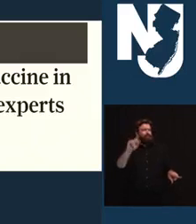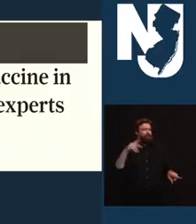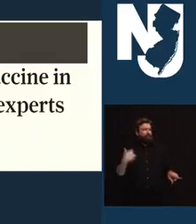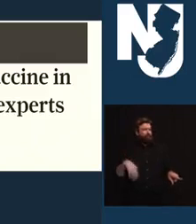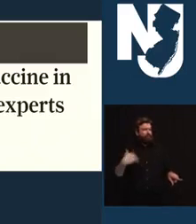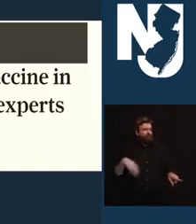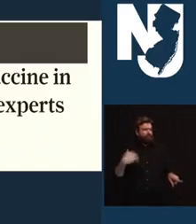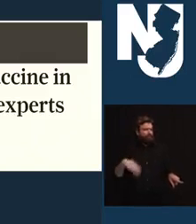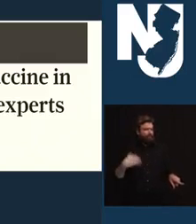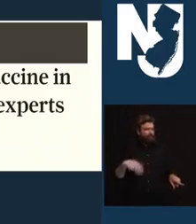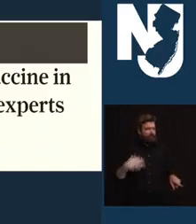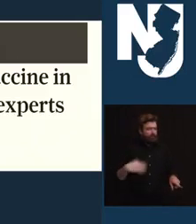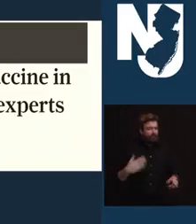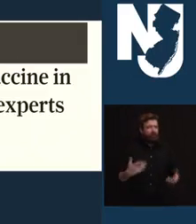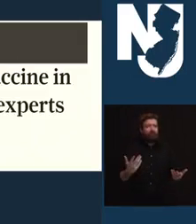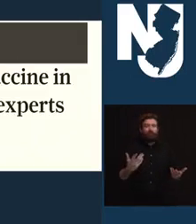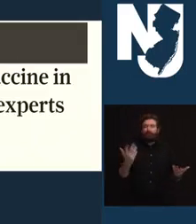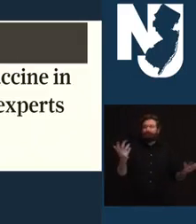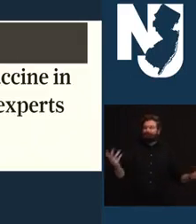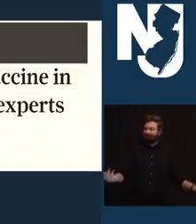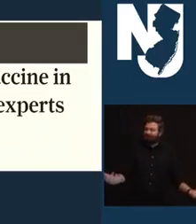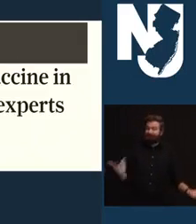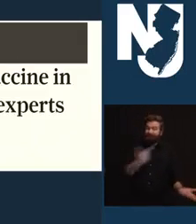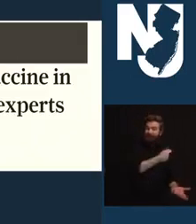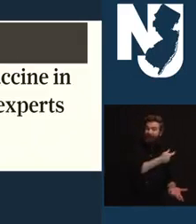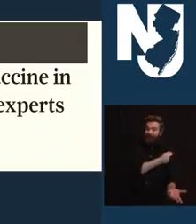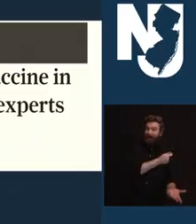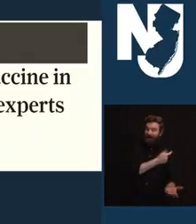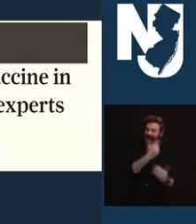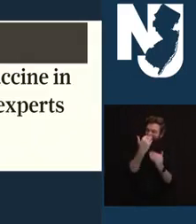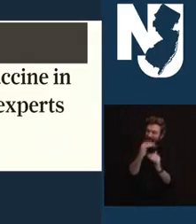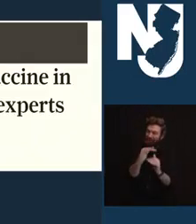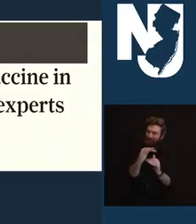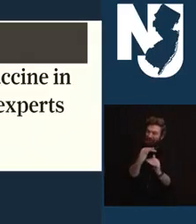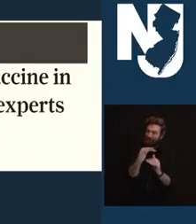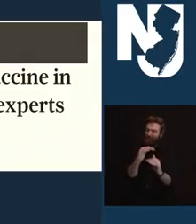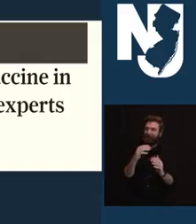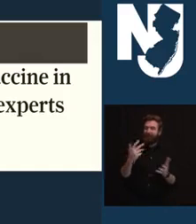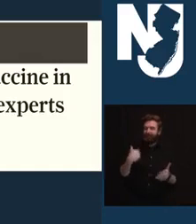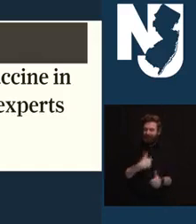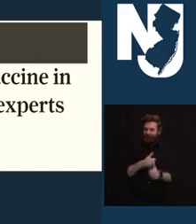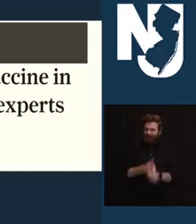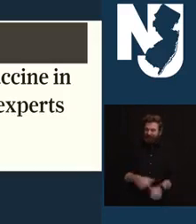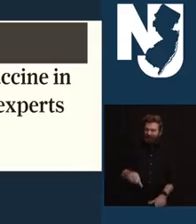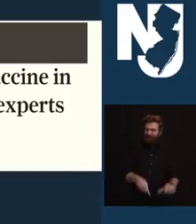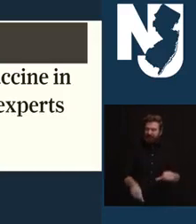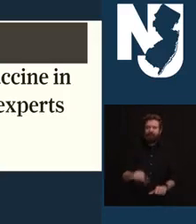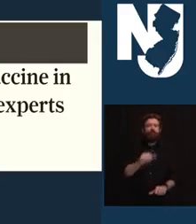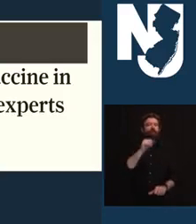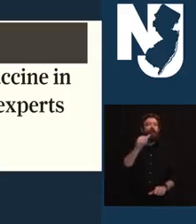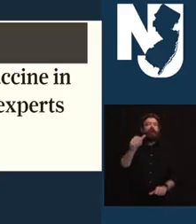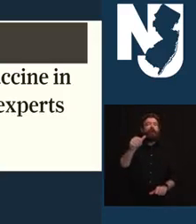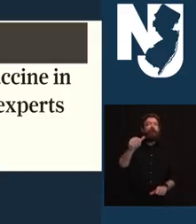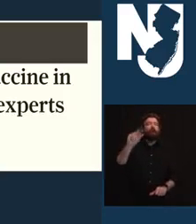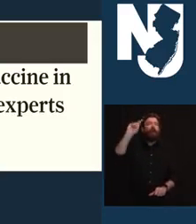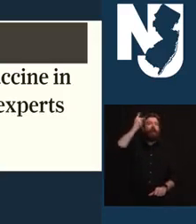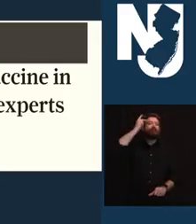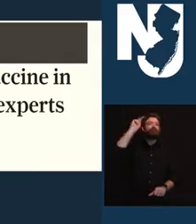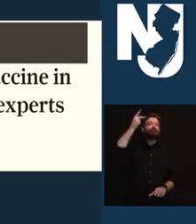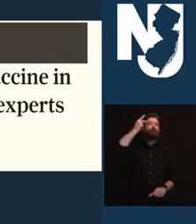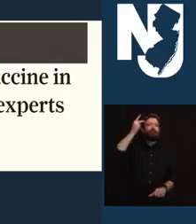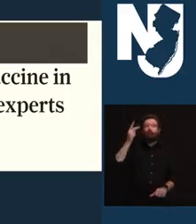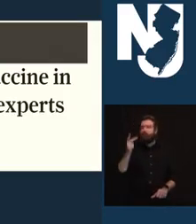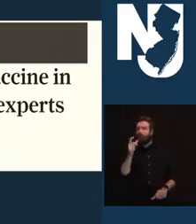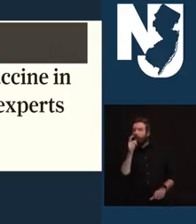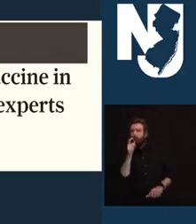least distributed vaccine doses based on medical fact and not on political want. We need to save lives, and we need